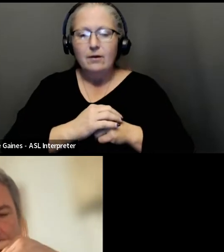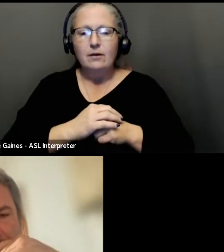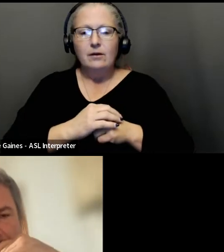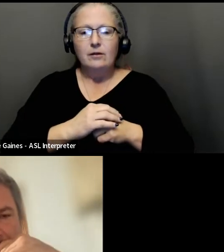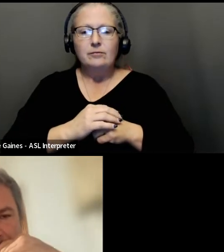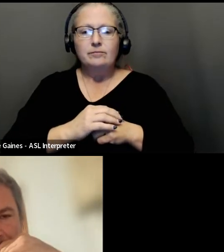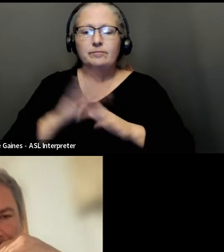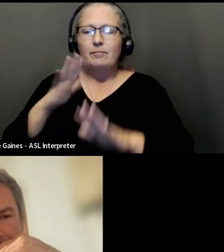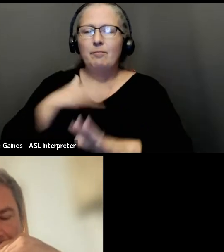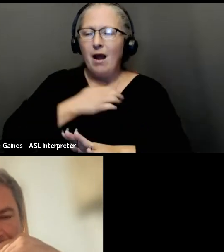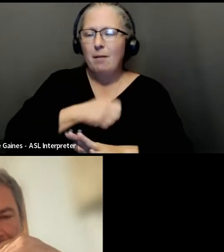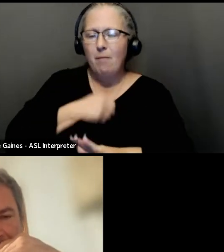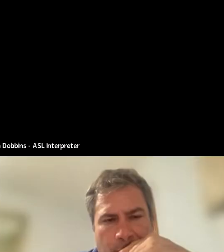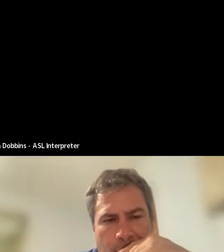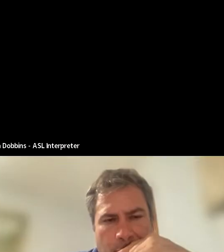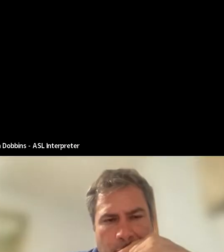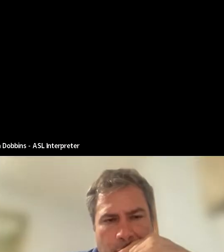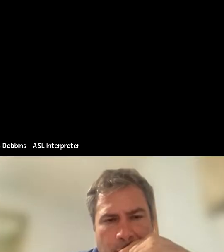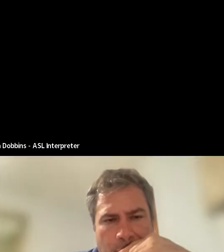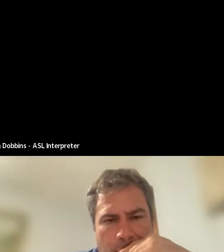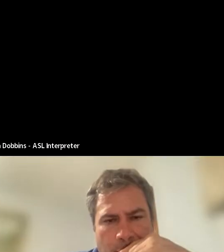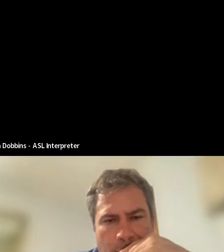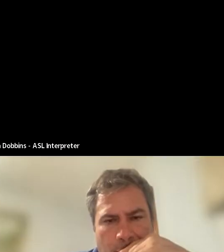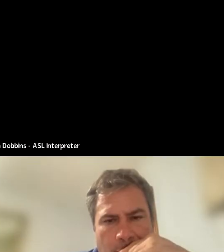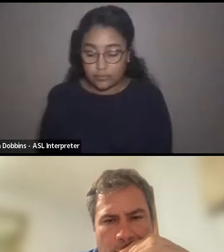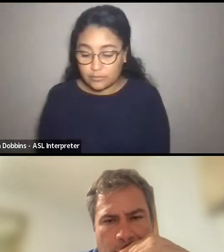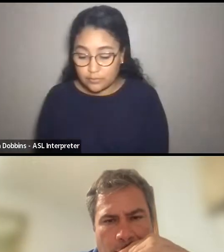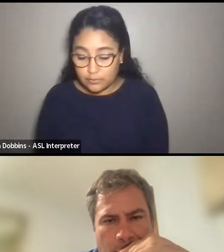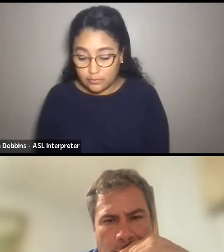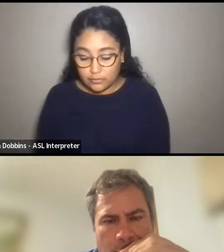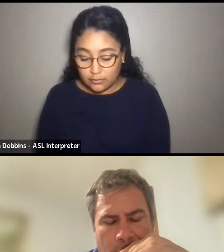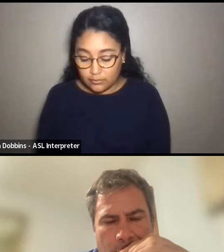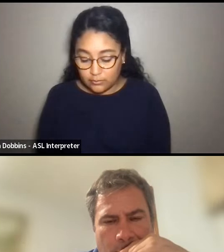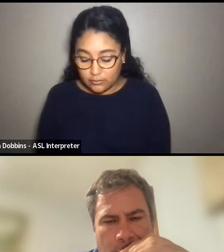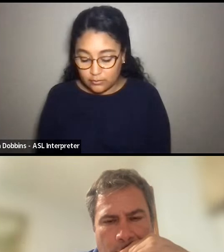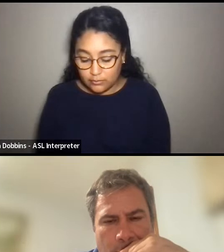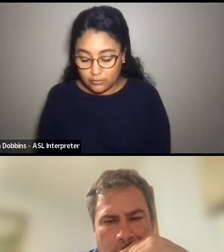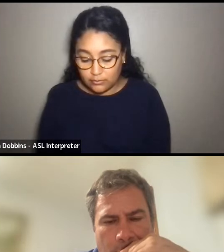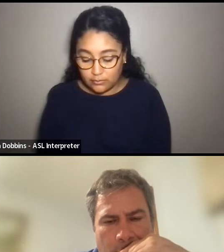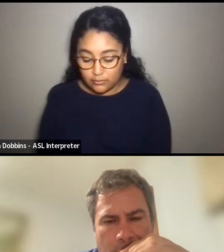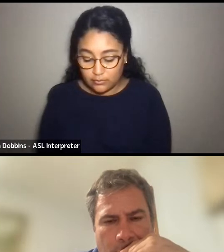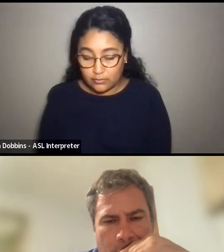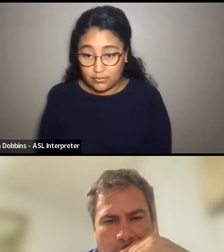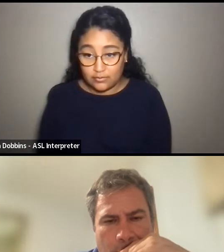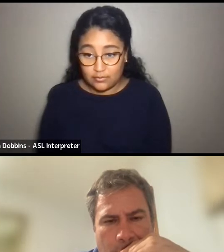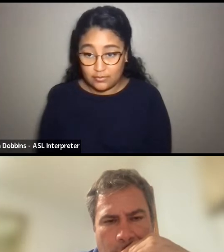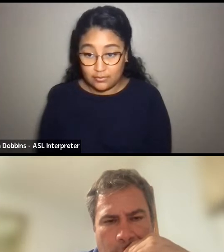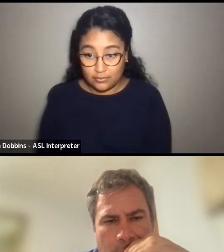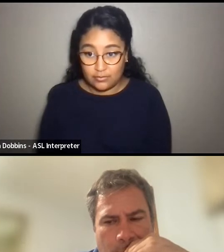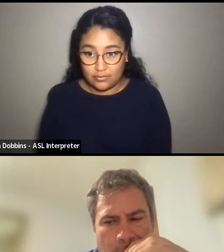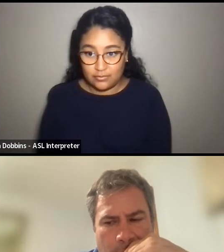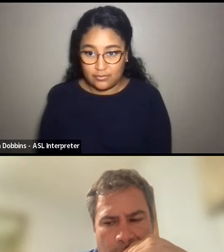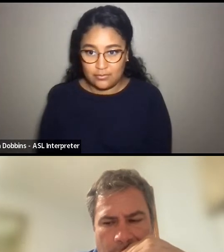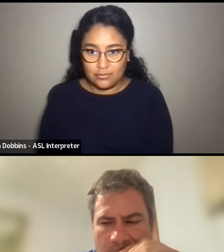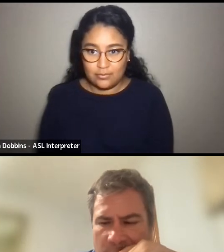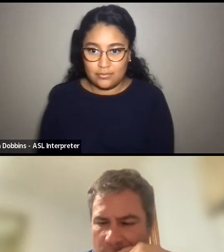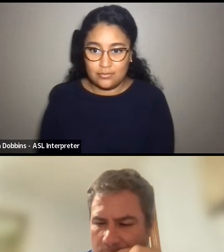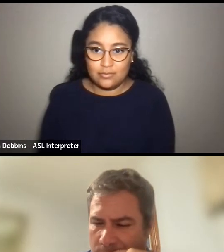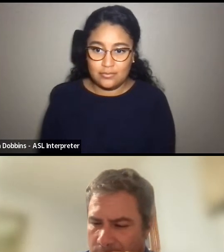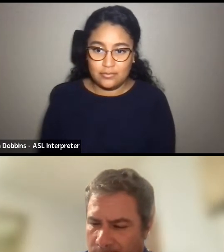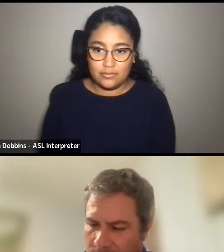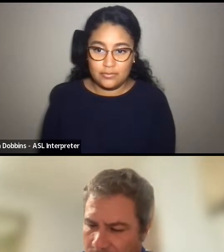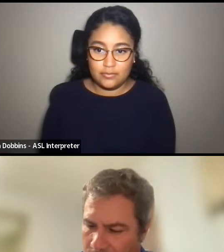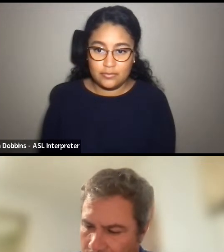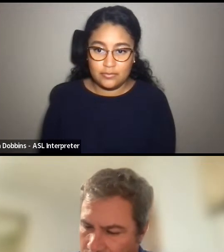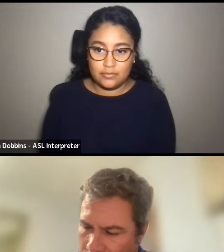My apologies if I pronounce this incorrectly. Yifa Yalan? Thank you. Thank you.